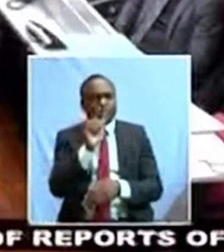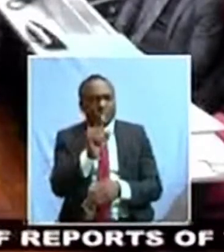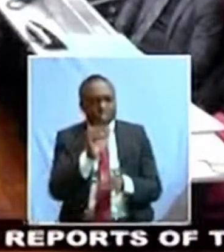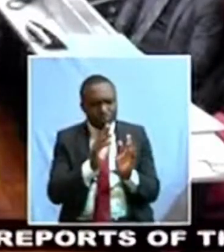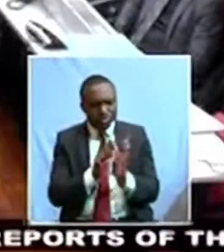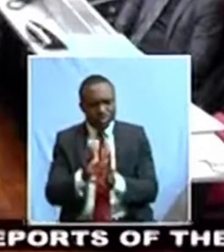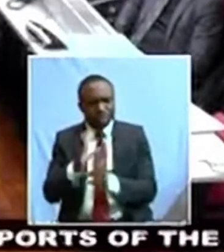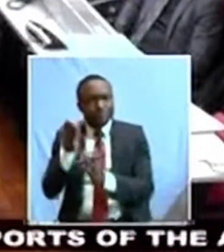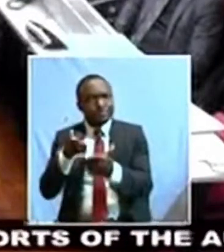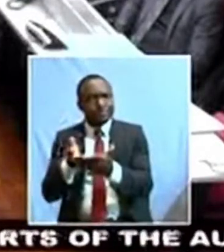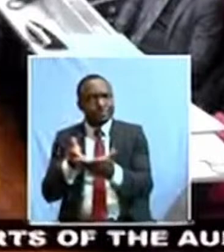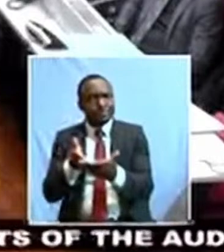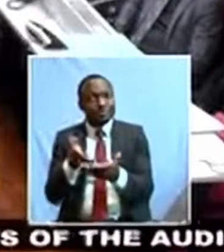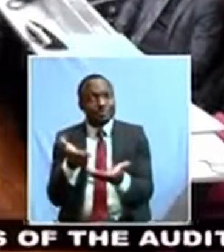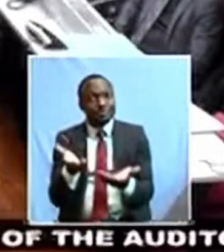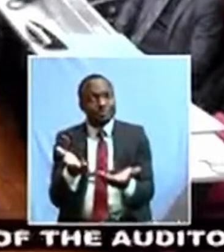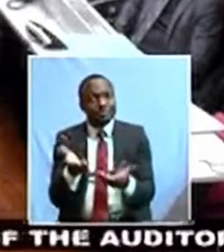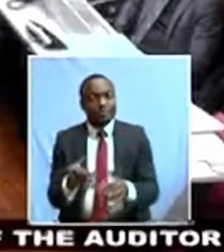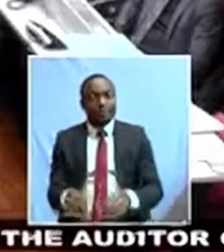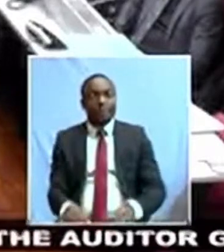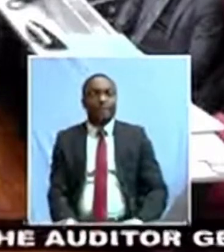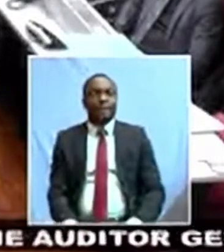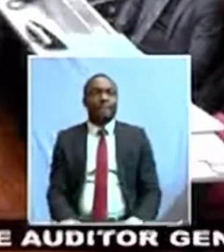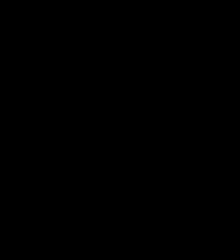prepared it?